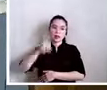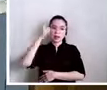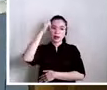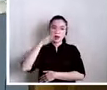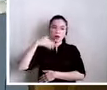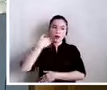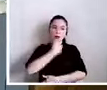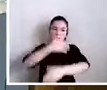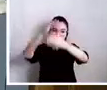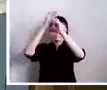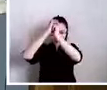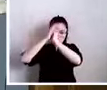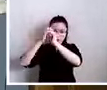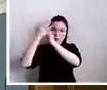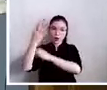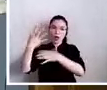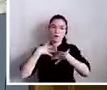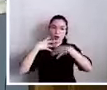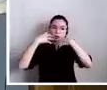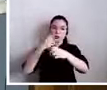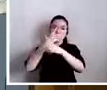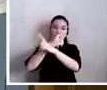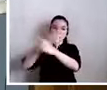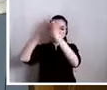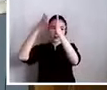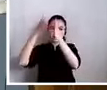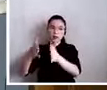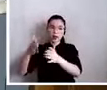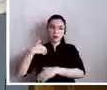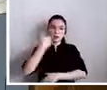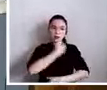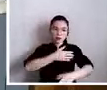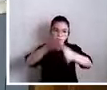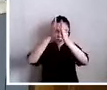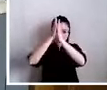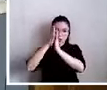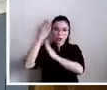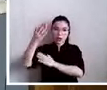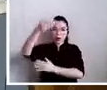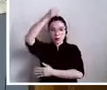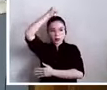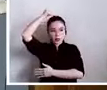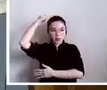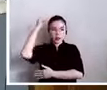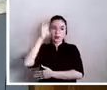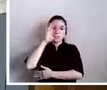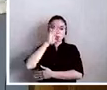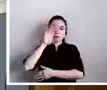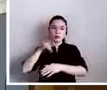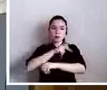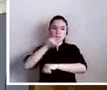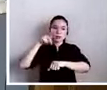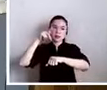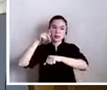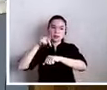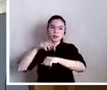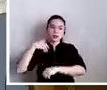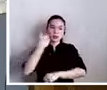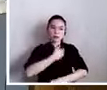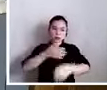you. You are a strong defender. We turn to you. You are the patron of Cebu and the Philippines. We come to